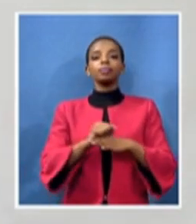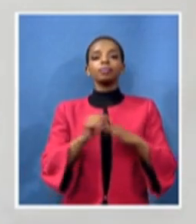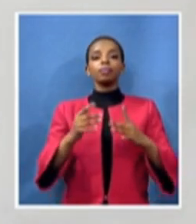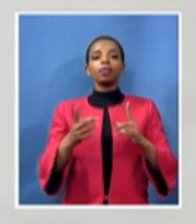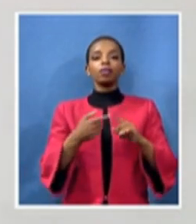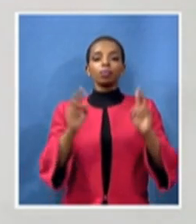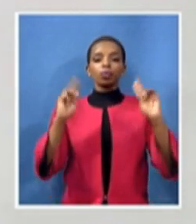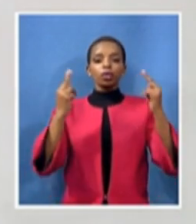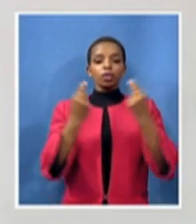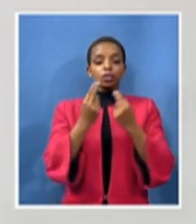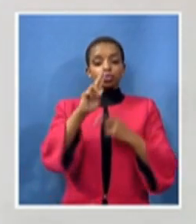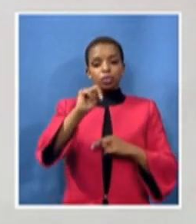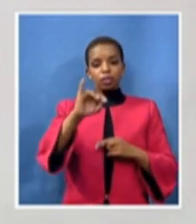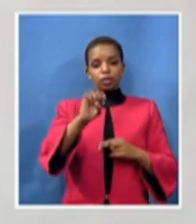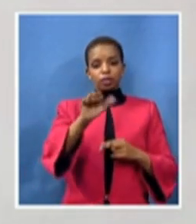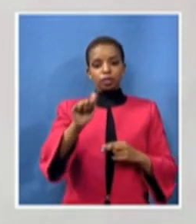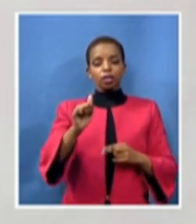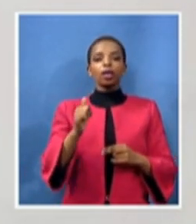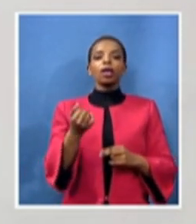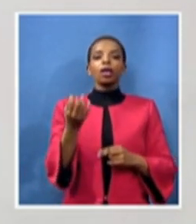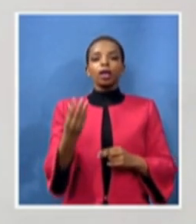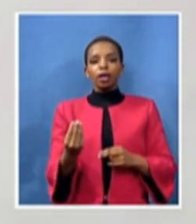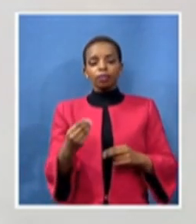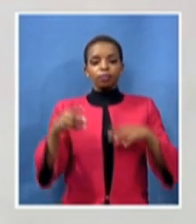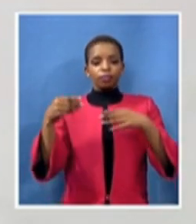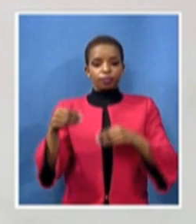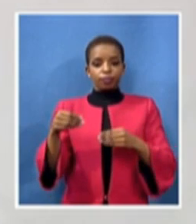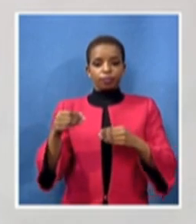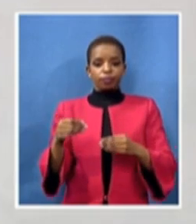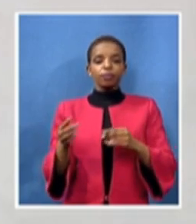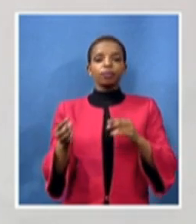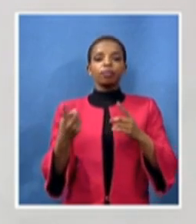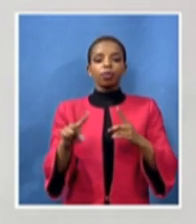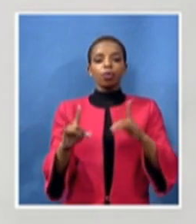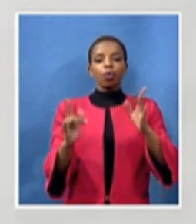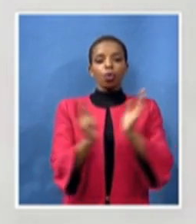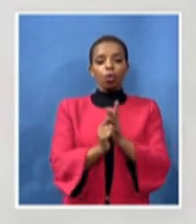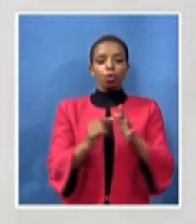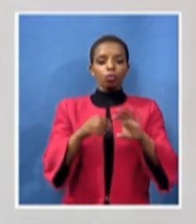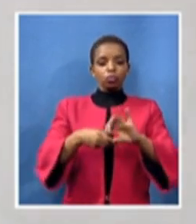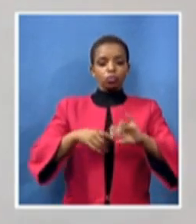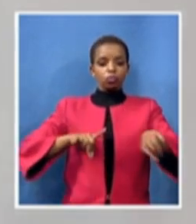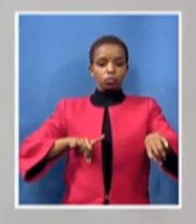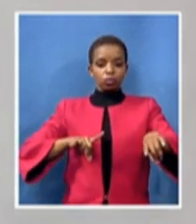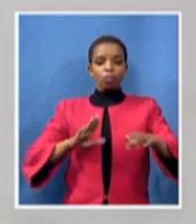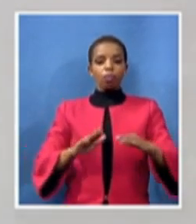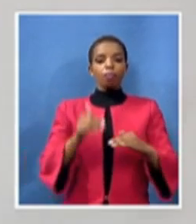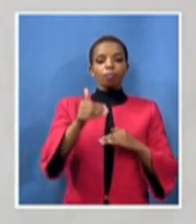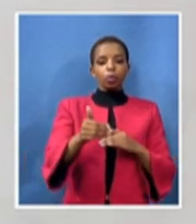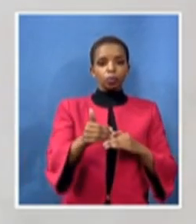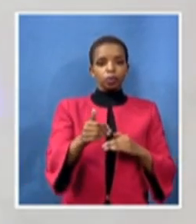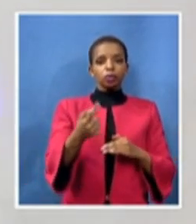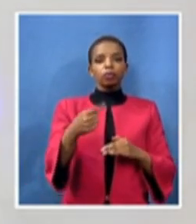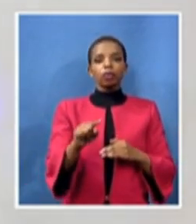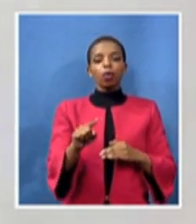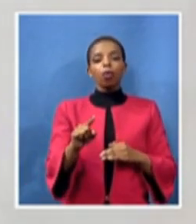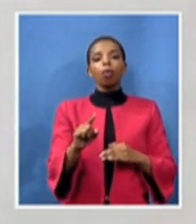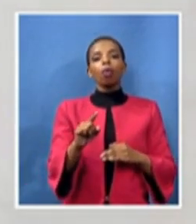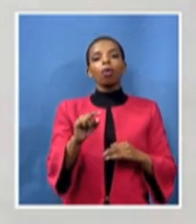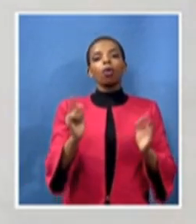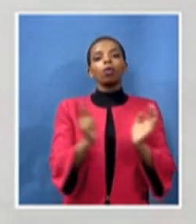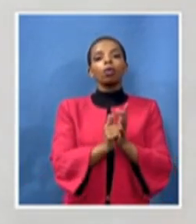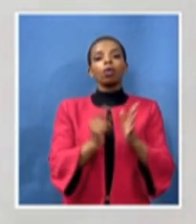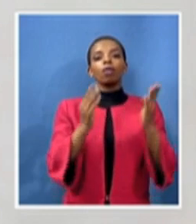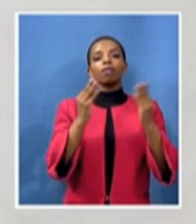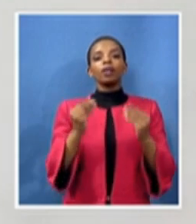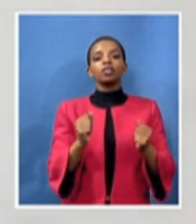from UNISA. He also holds a postgraduate certificate in banking law and the financial markets. He